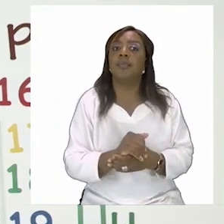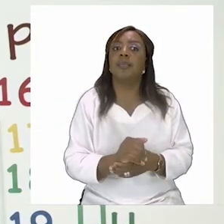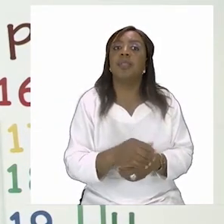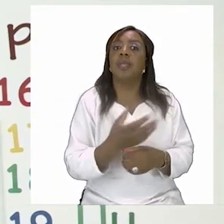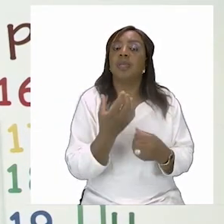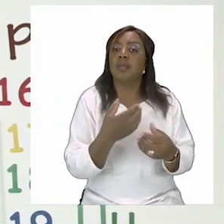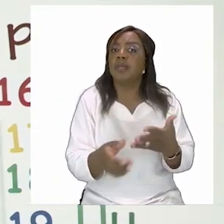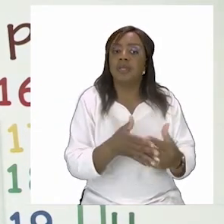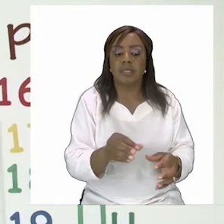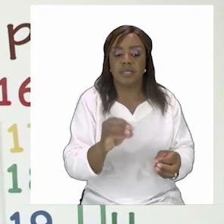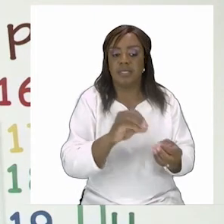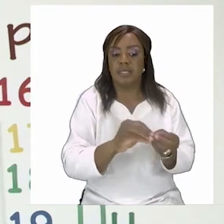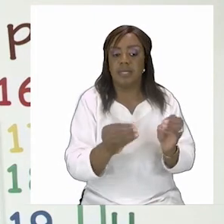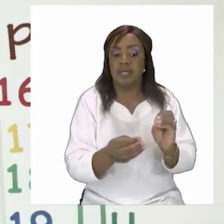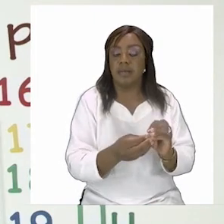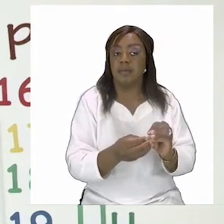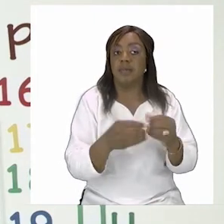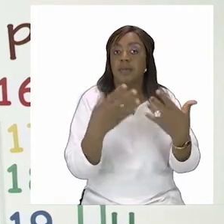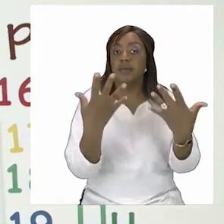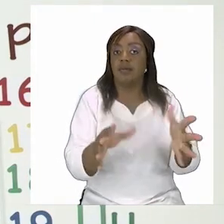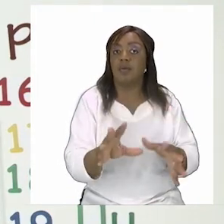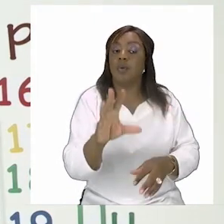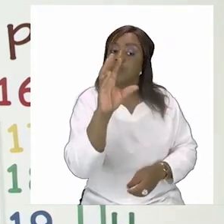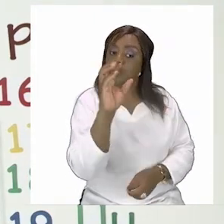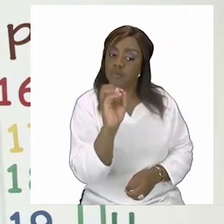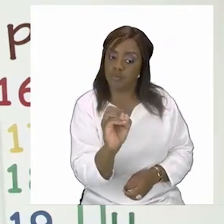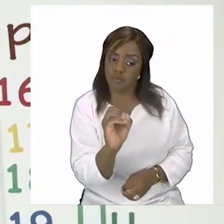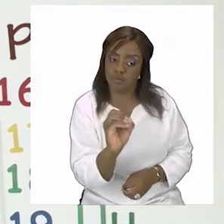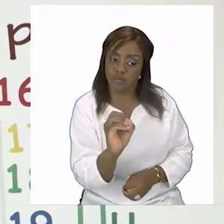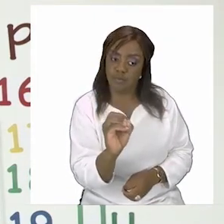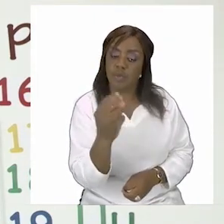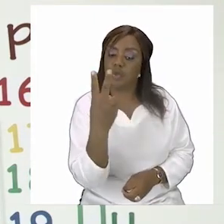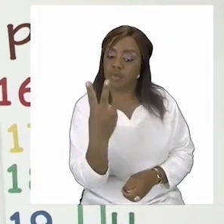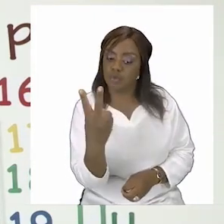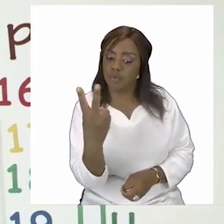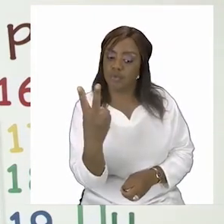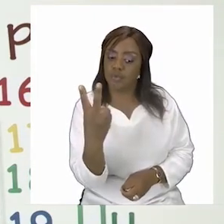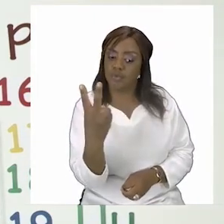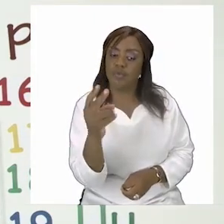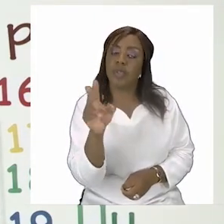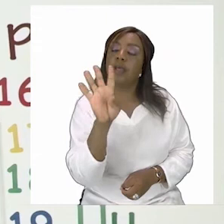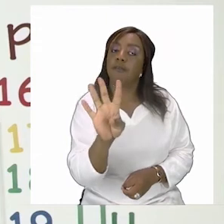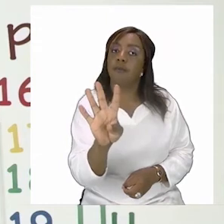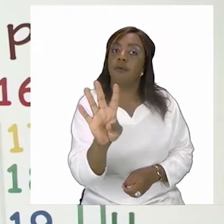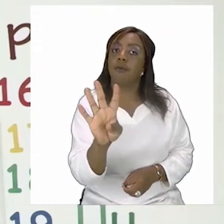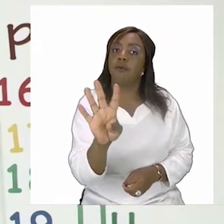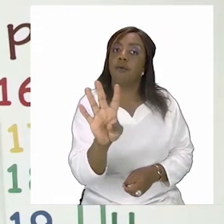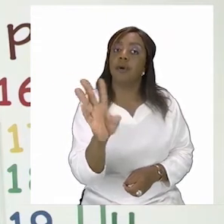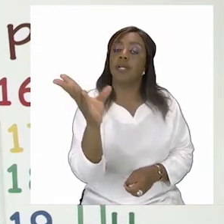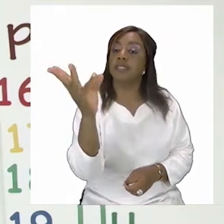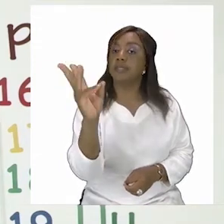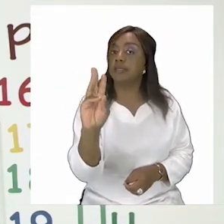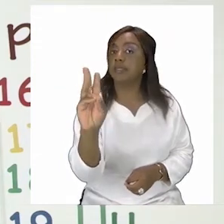that ends with 0, 2, 4, 6,